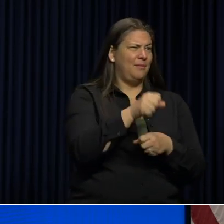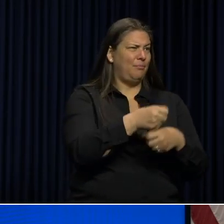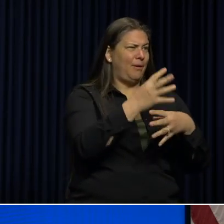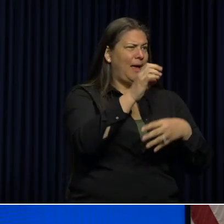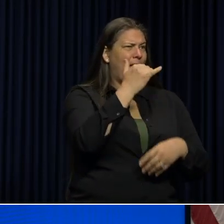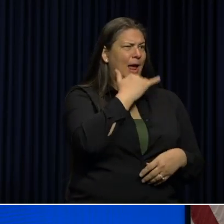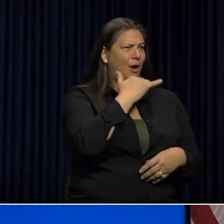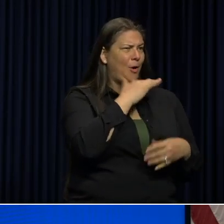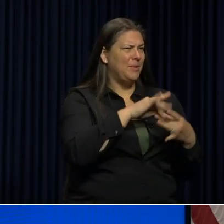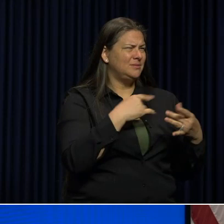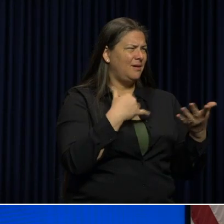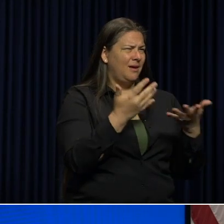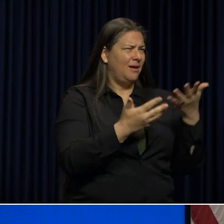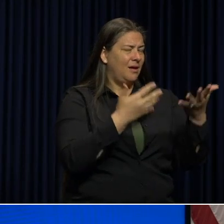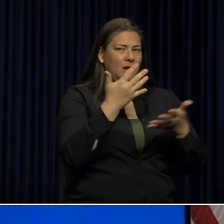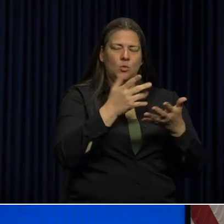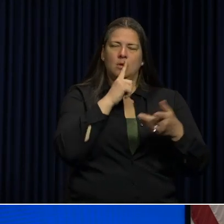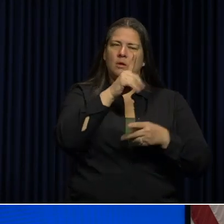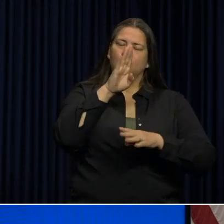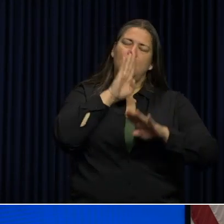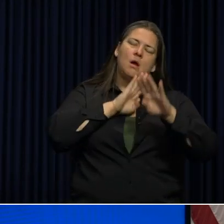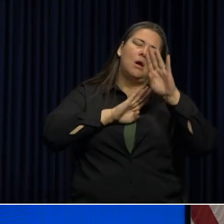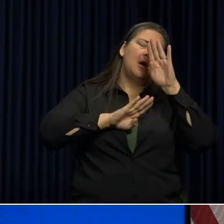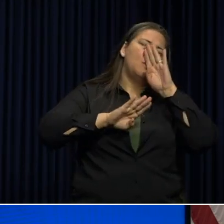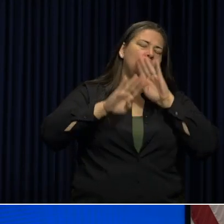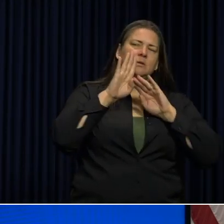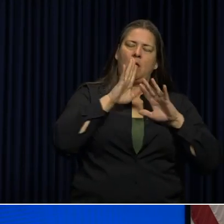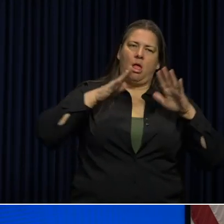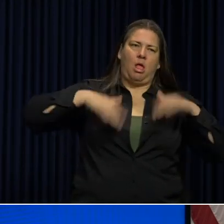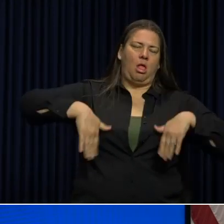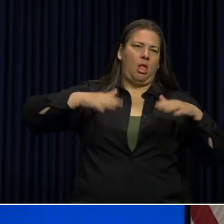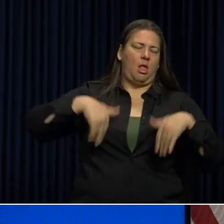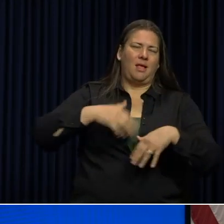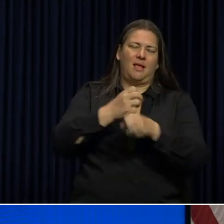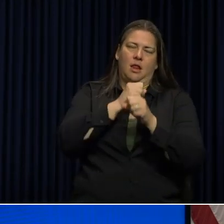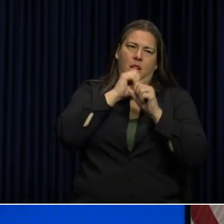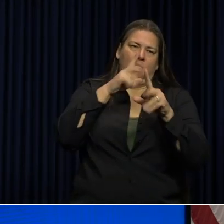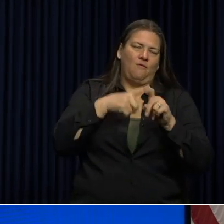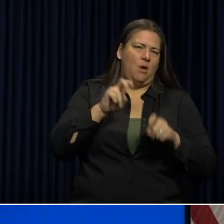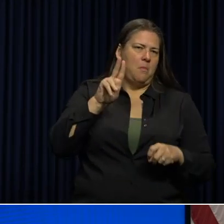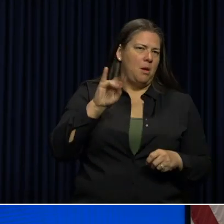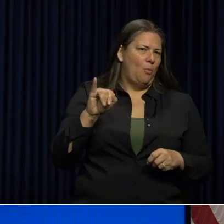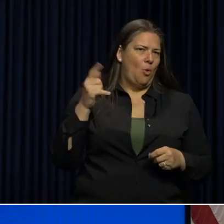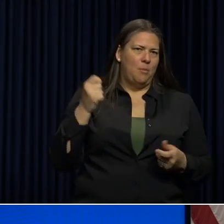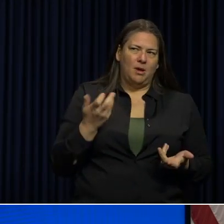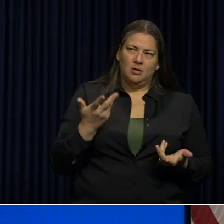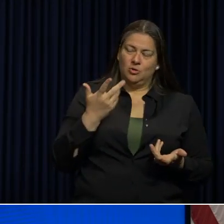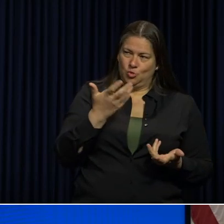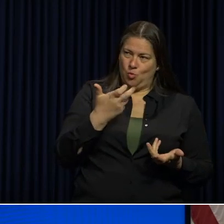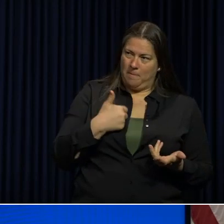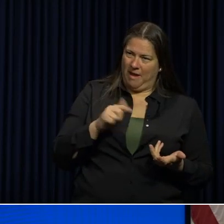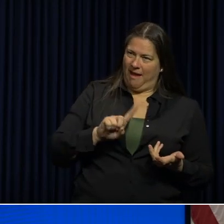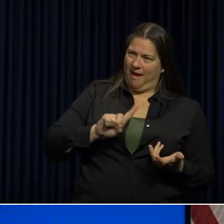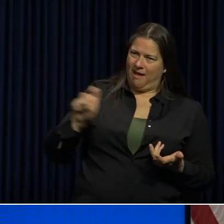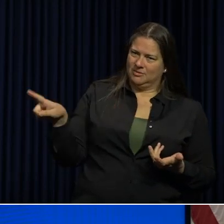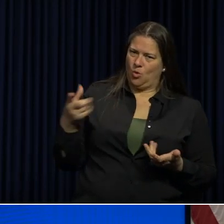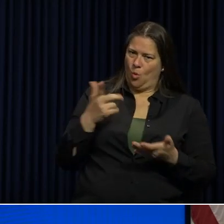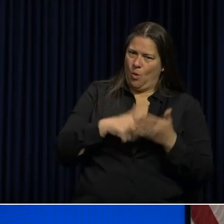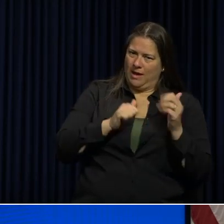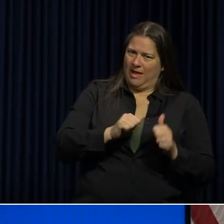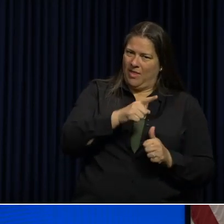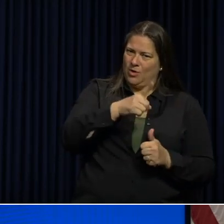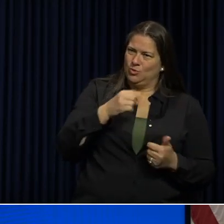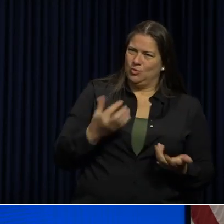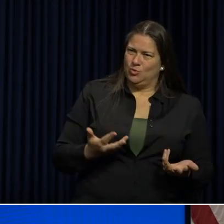in circles for over 6 weeks and not getting a dime in unemployment. So she wants me to ask on her behalf, what can they do at this